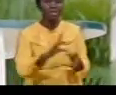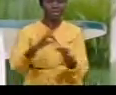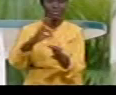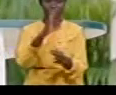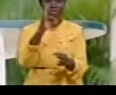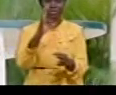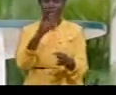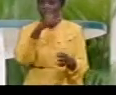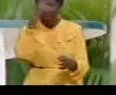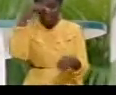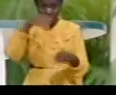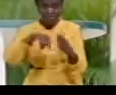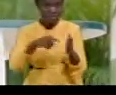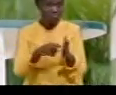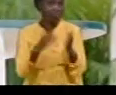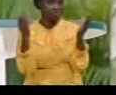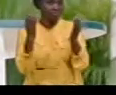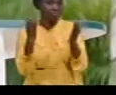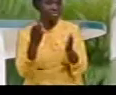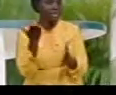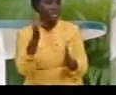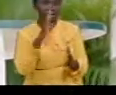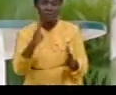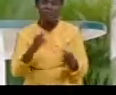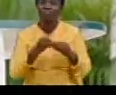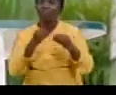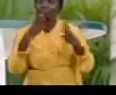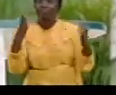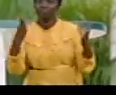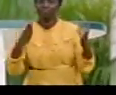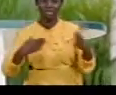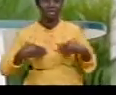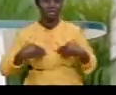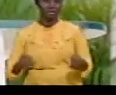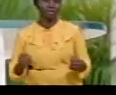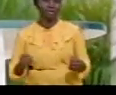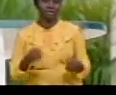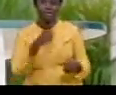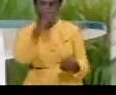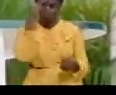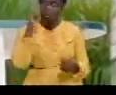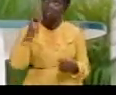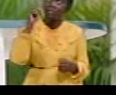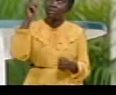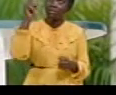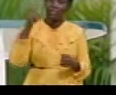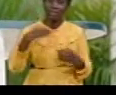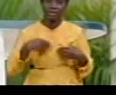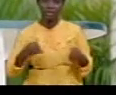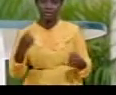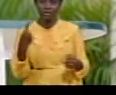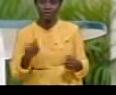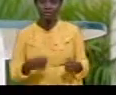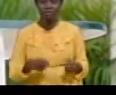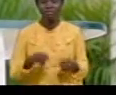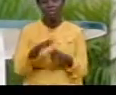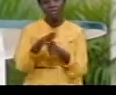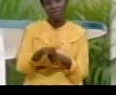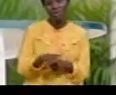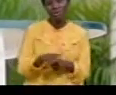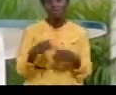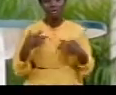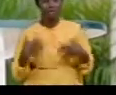celebration, healing galore, healing, he healed the brokenhearted. He healed the brokenhearted. He healed